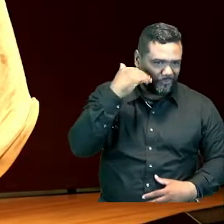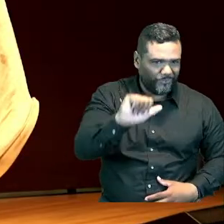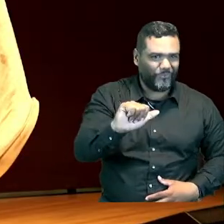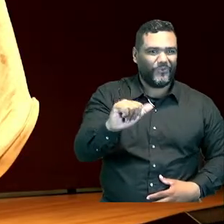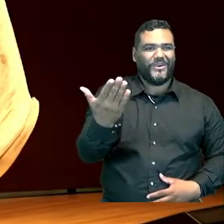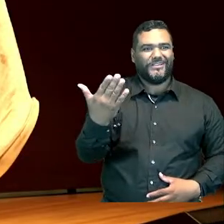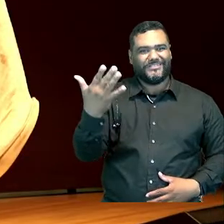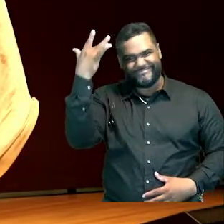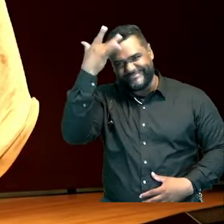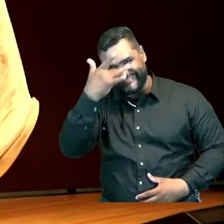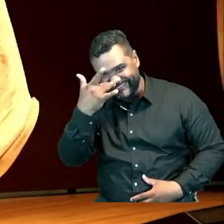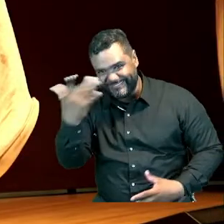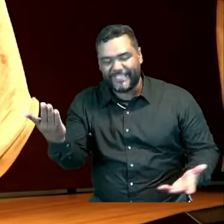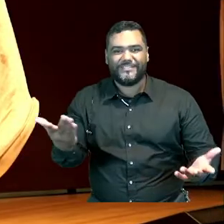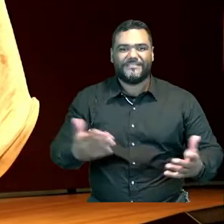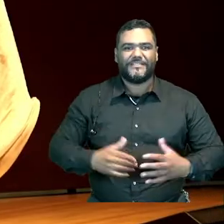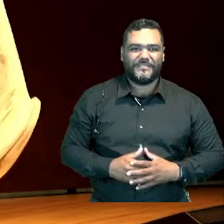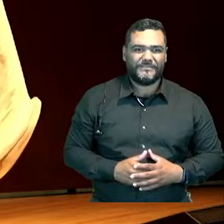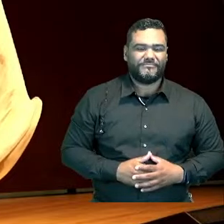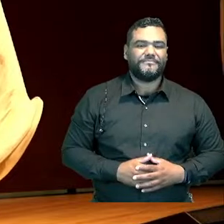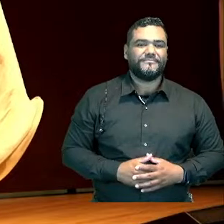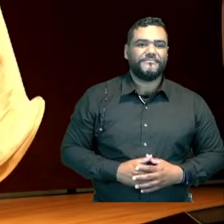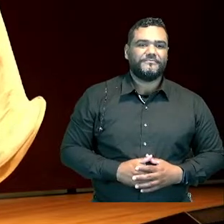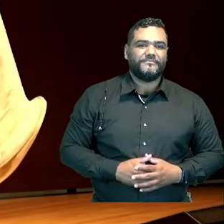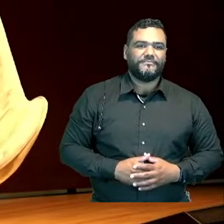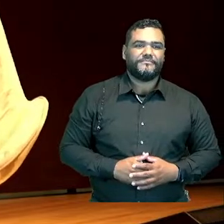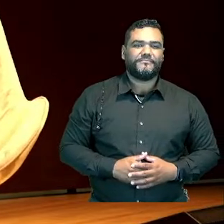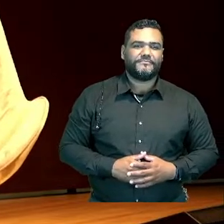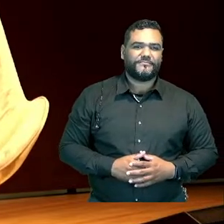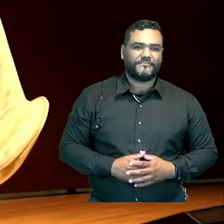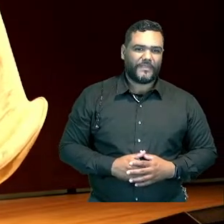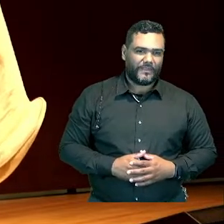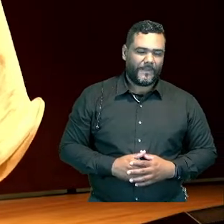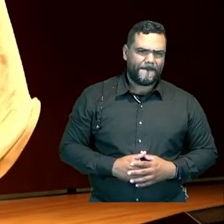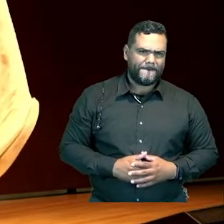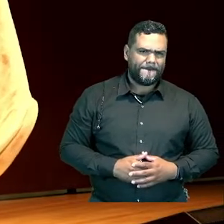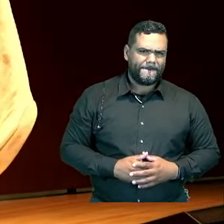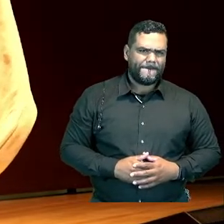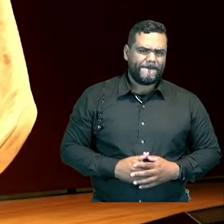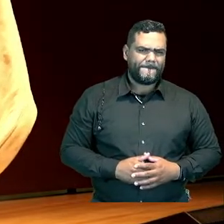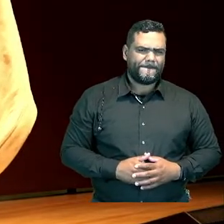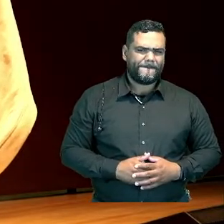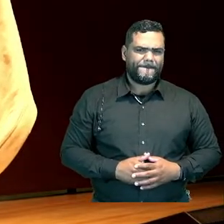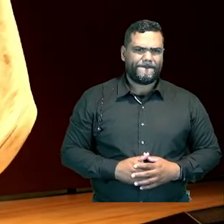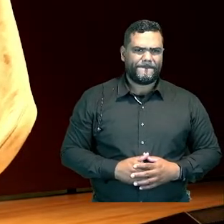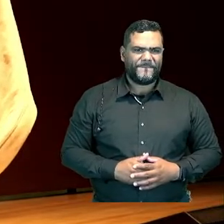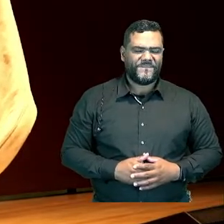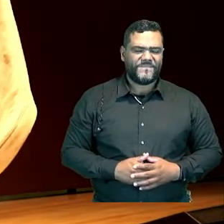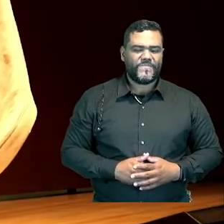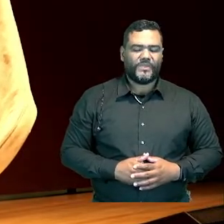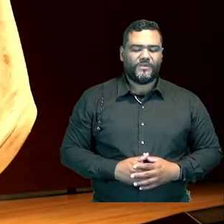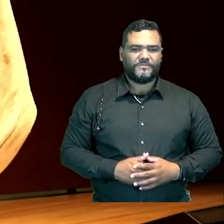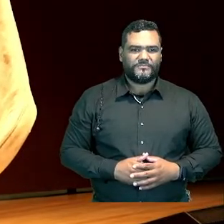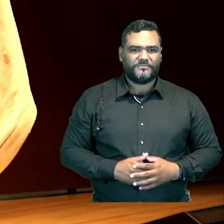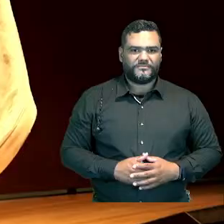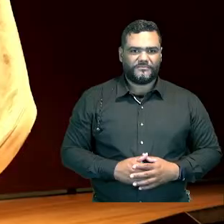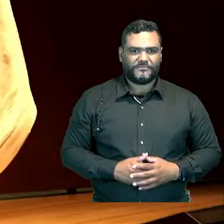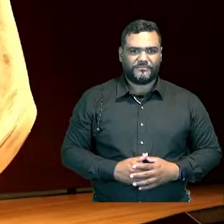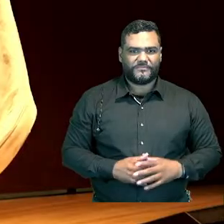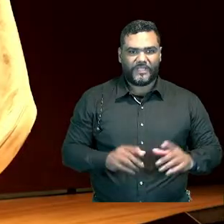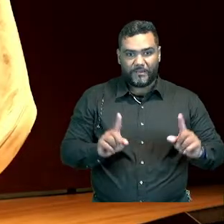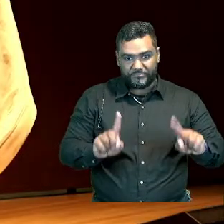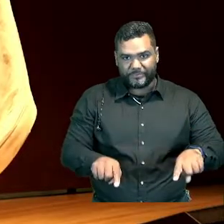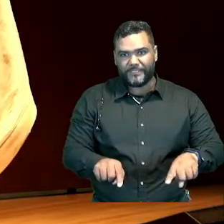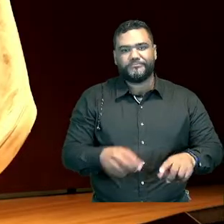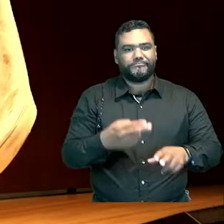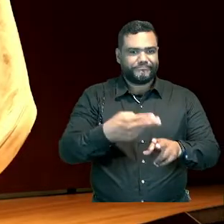is an initiative of Feria Preta, the Inter-American Development Bank, and Plan CE. We